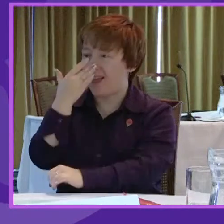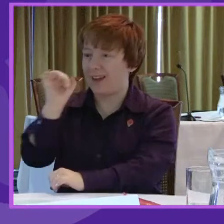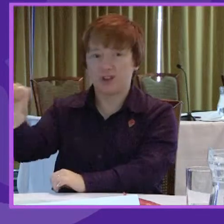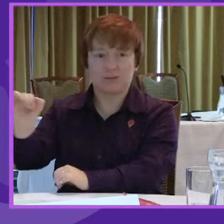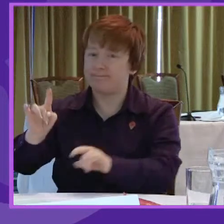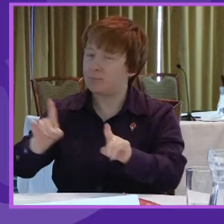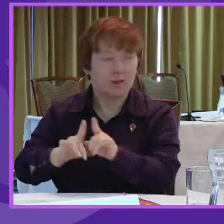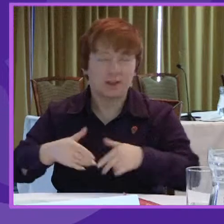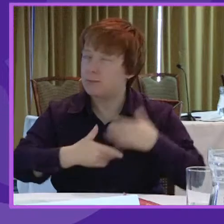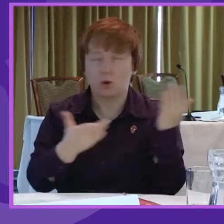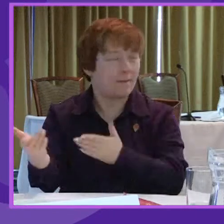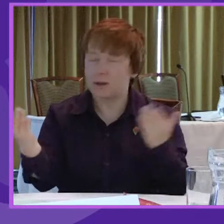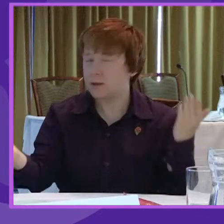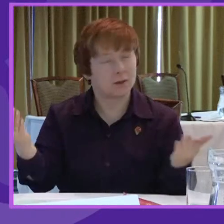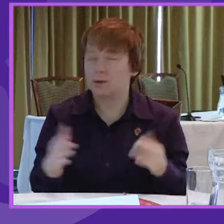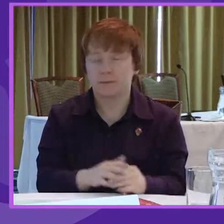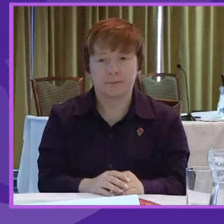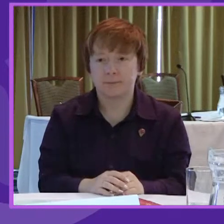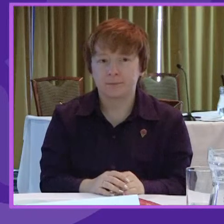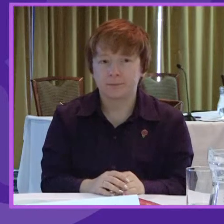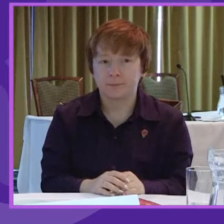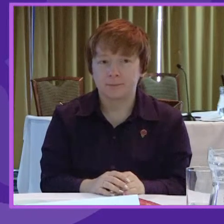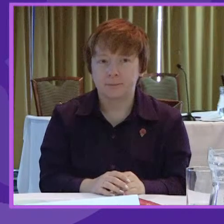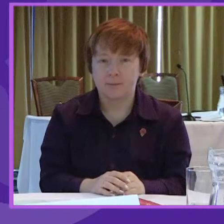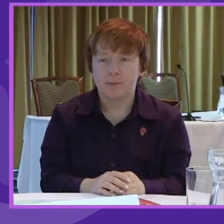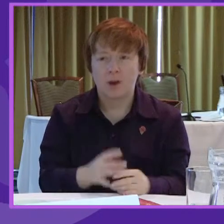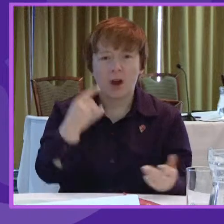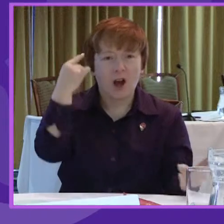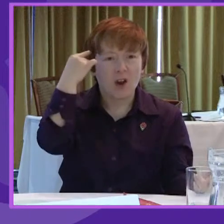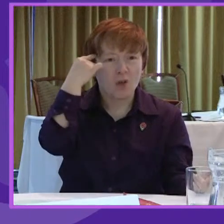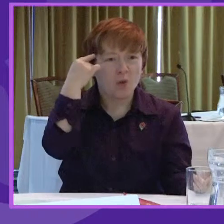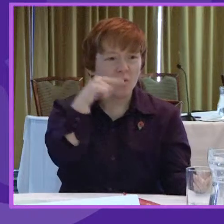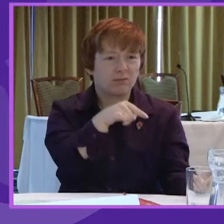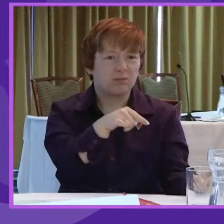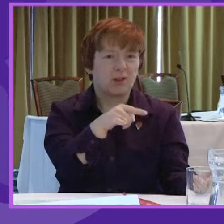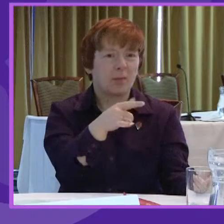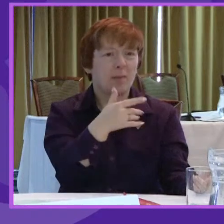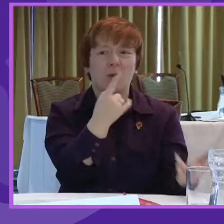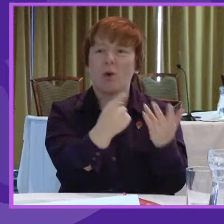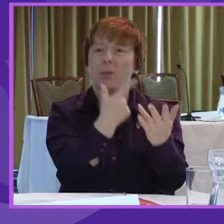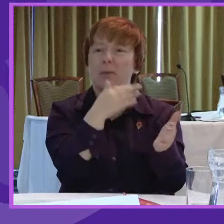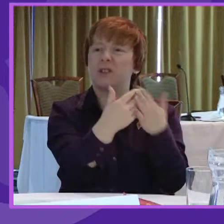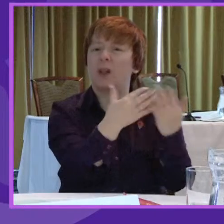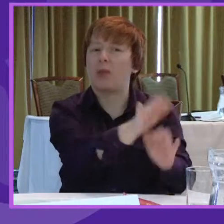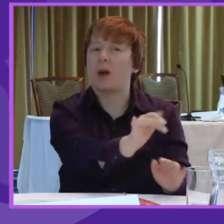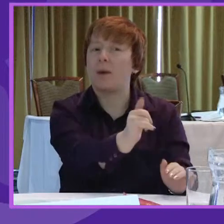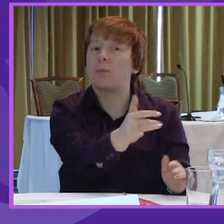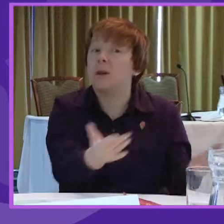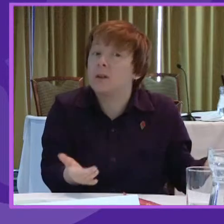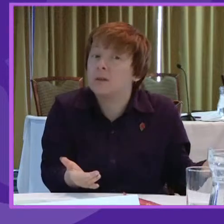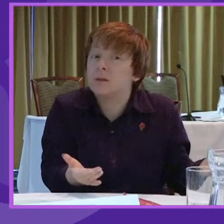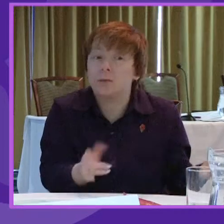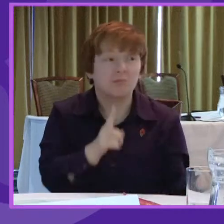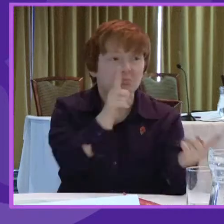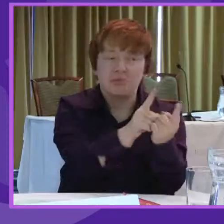general working age adult. And I wondered if that's just because it's felt like it's been dealt with elsewhere. Might